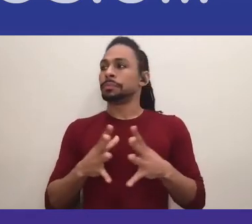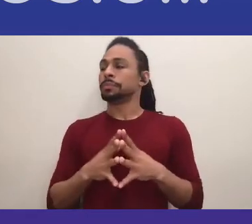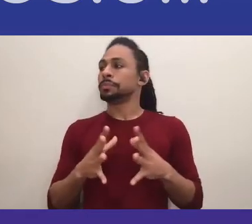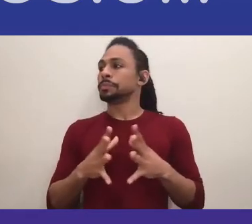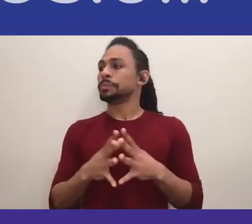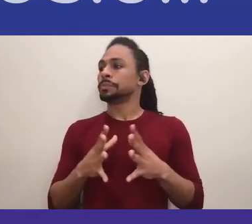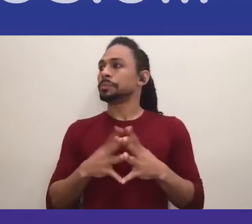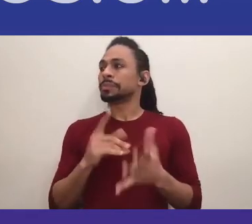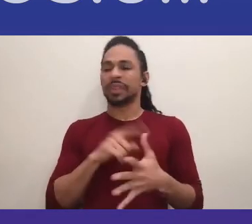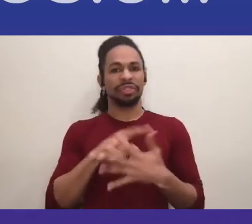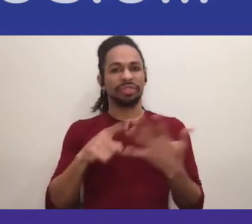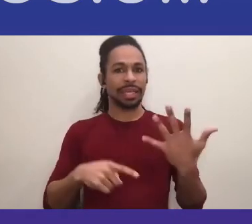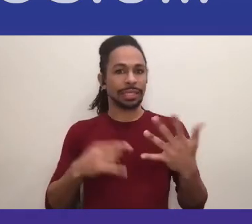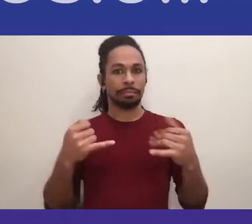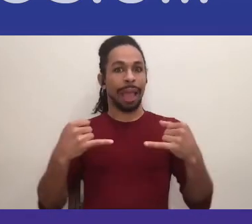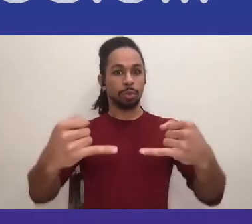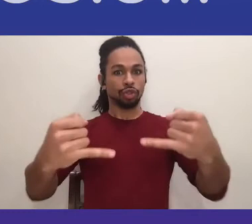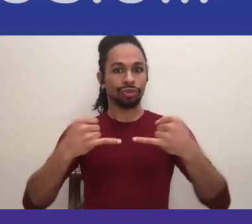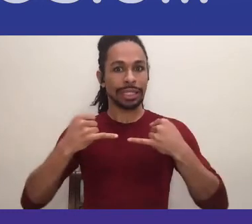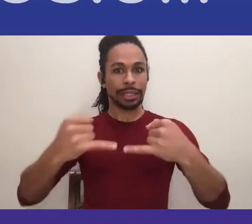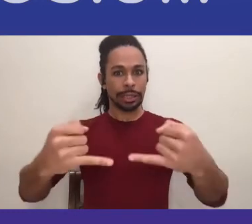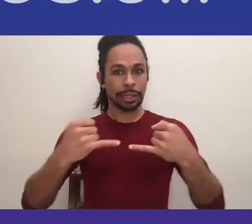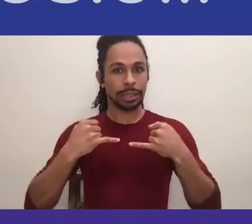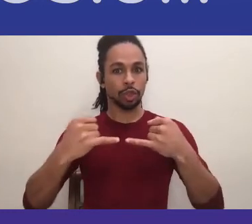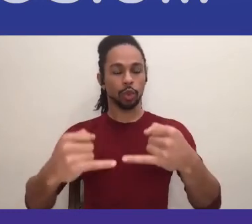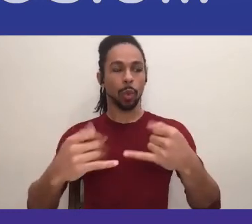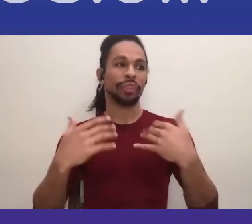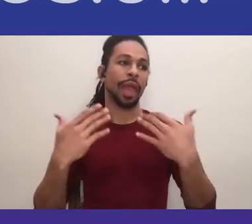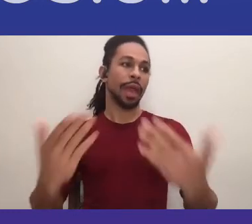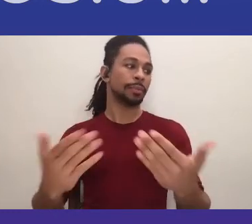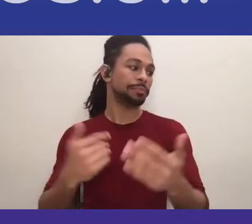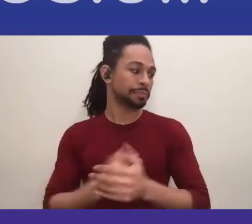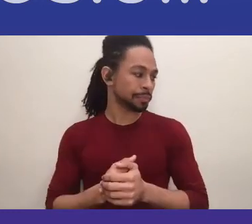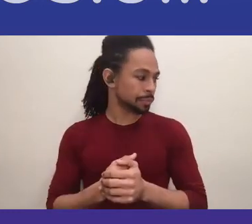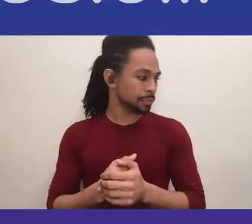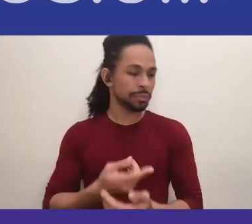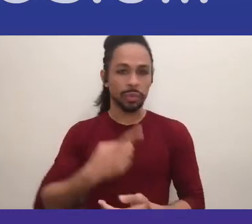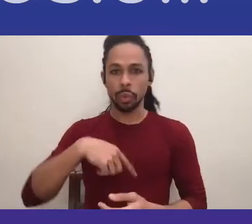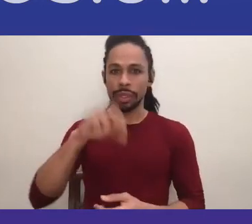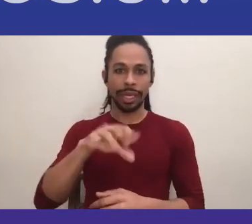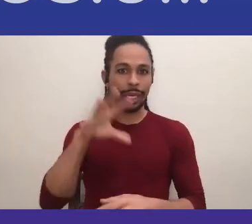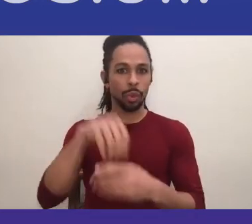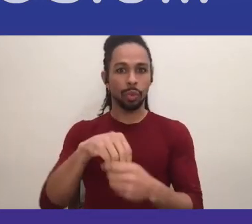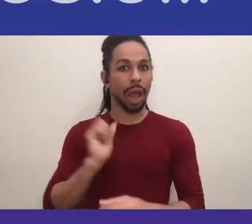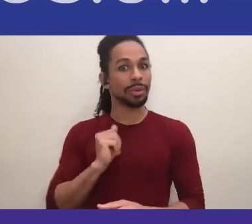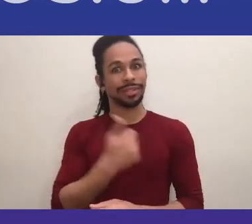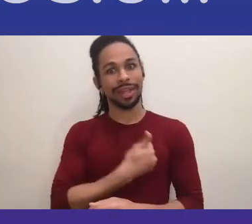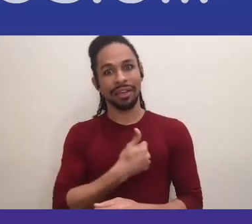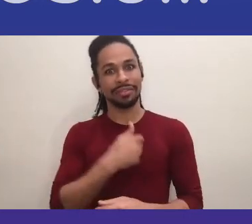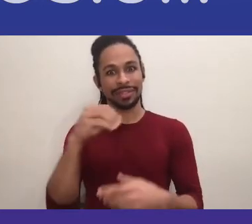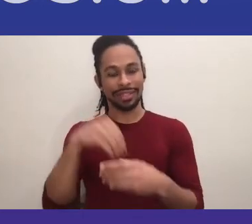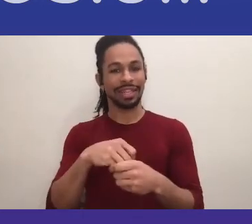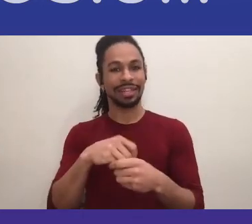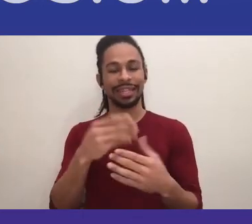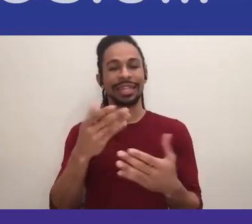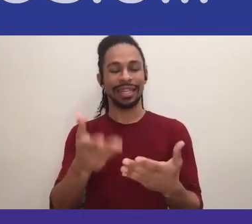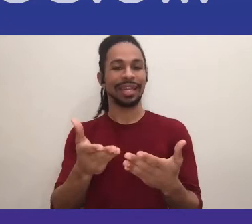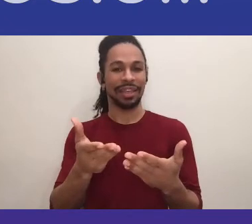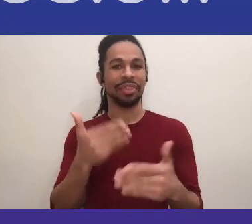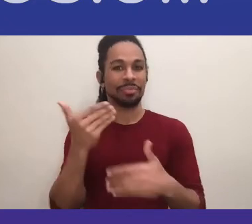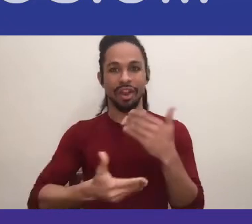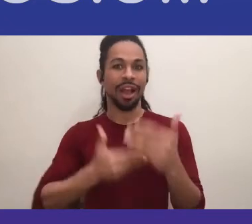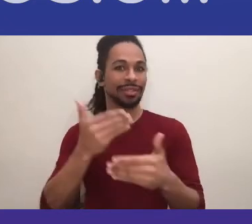these boundaries so that we are including ourselves in the